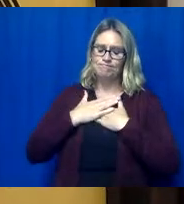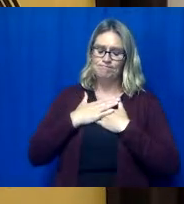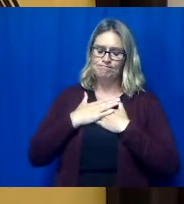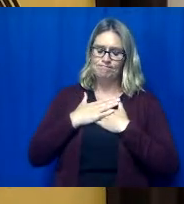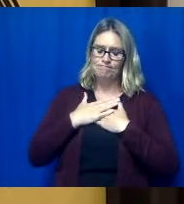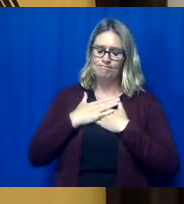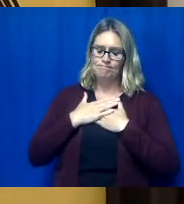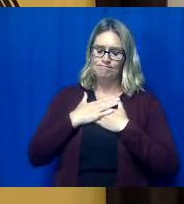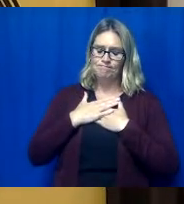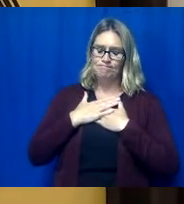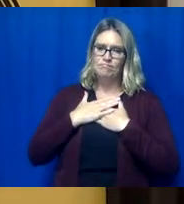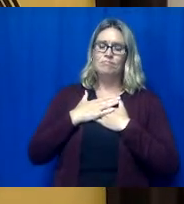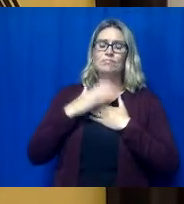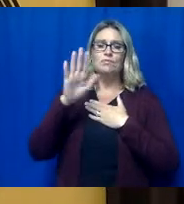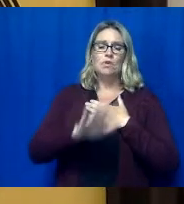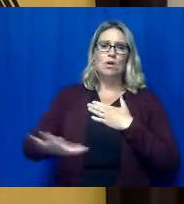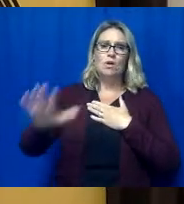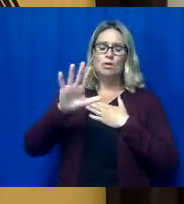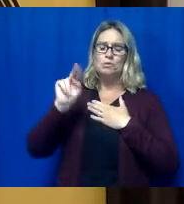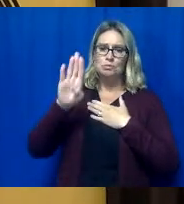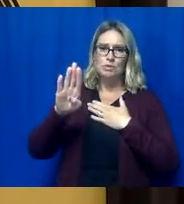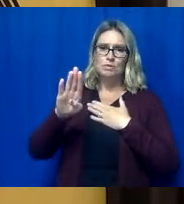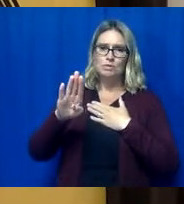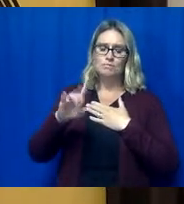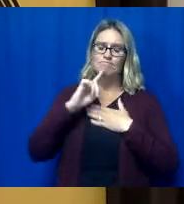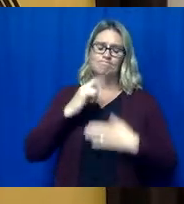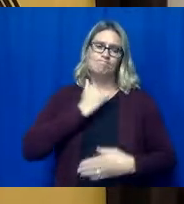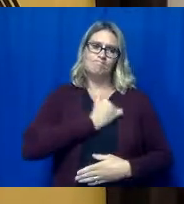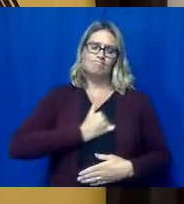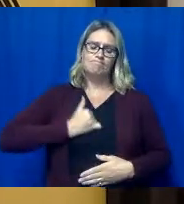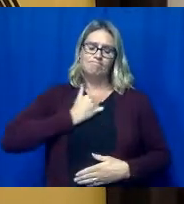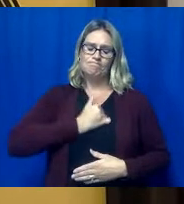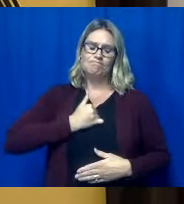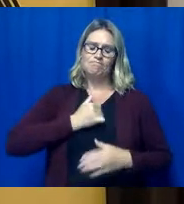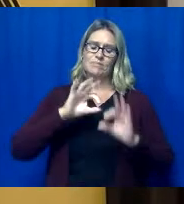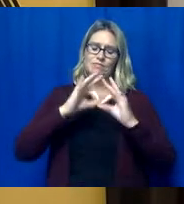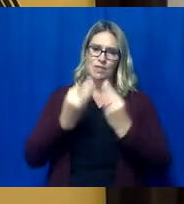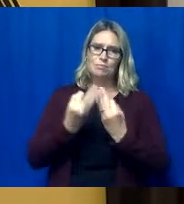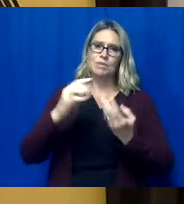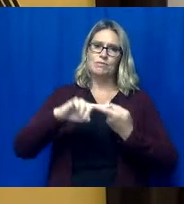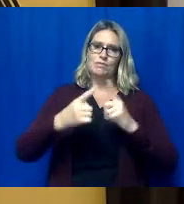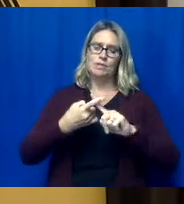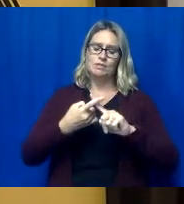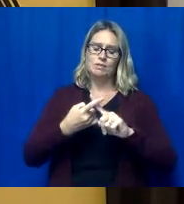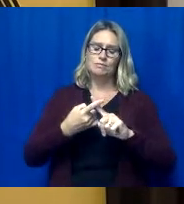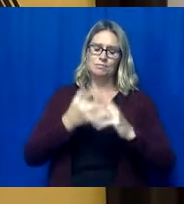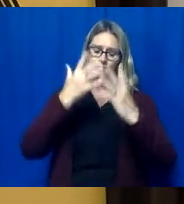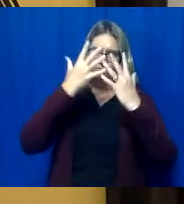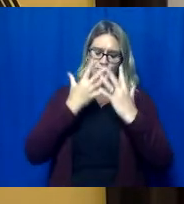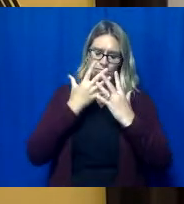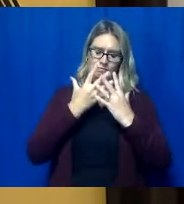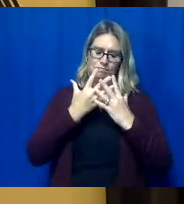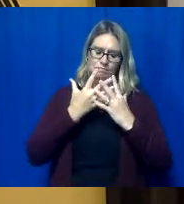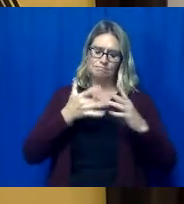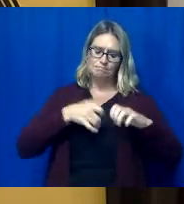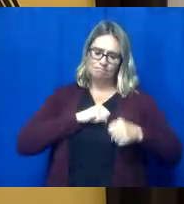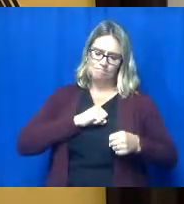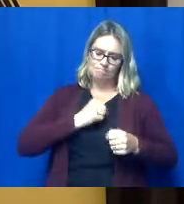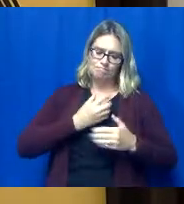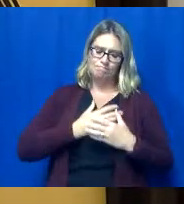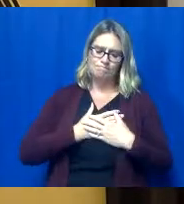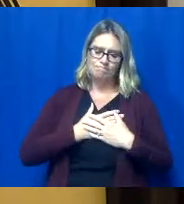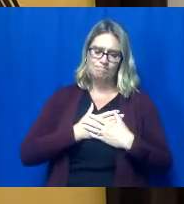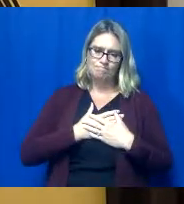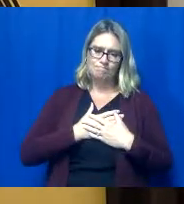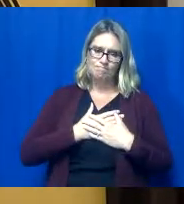all New Brunswickers, I want to offer my sincere condolences to their family and friends. Please know that our thoughts and prayers are with you as you